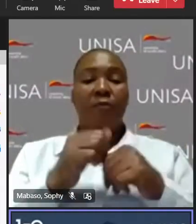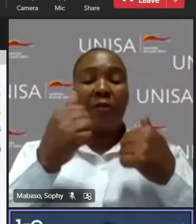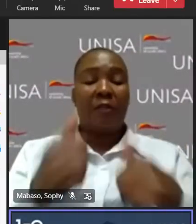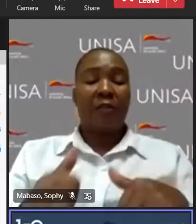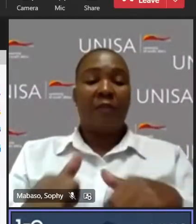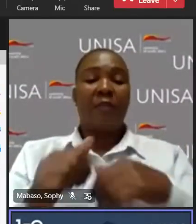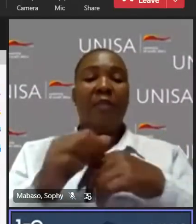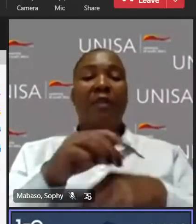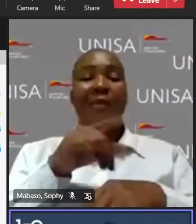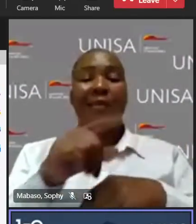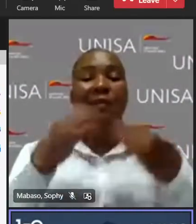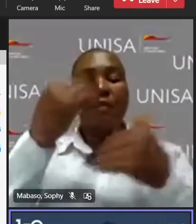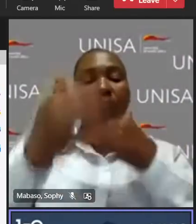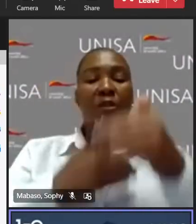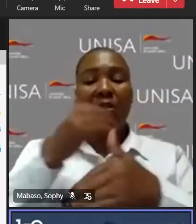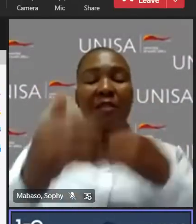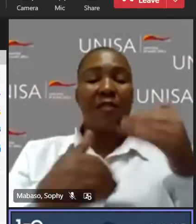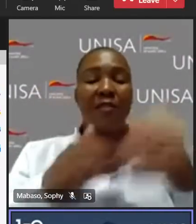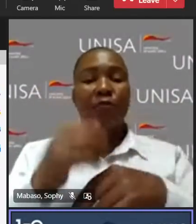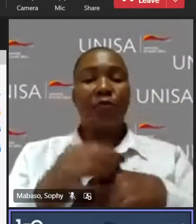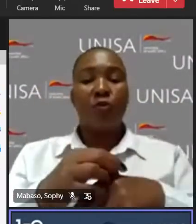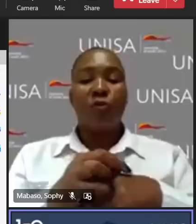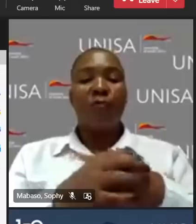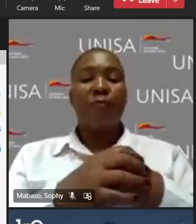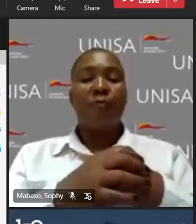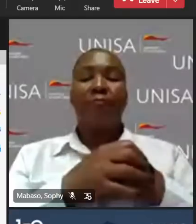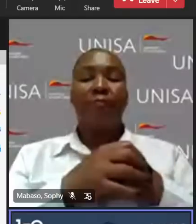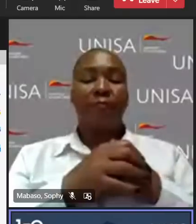process. It's not an immediate process. All right.